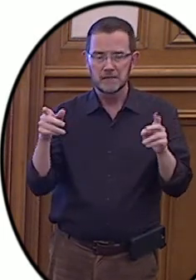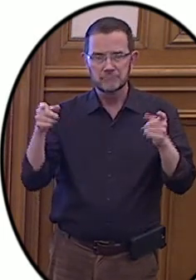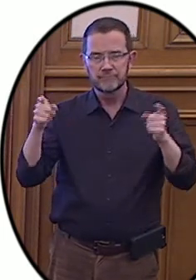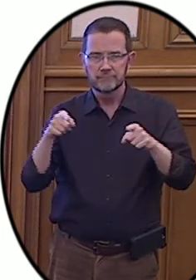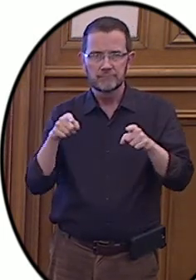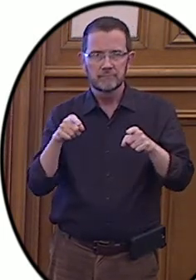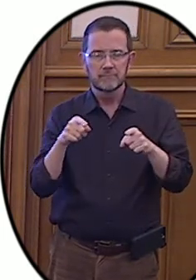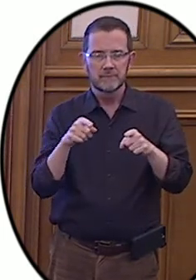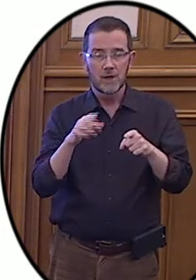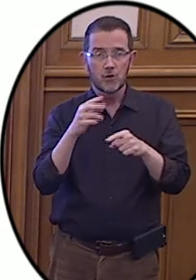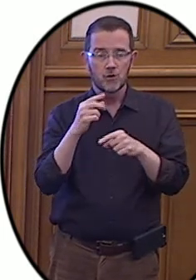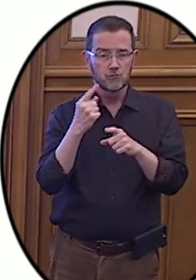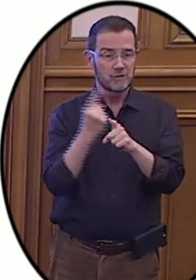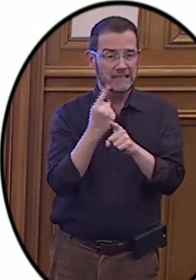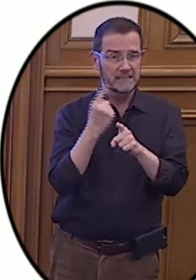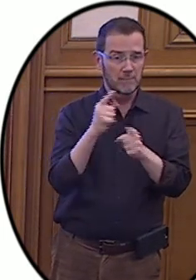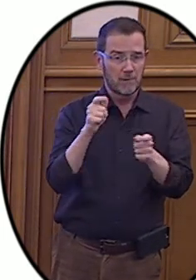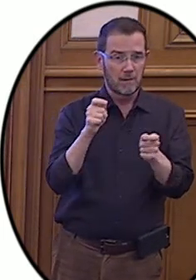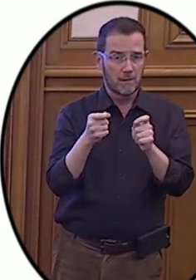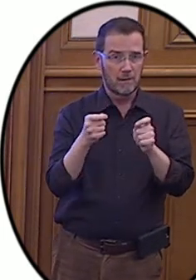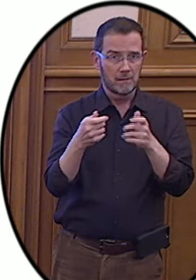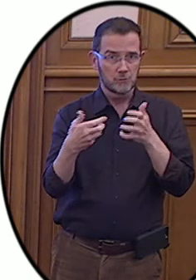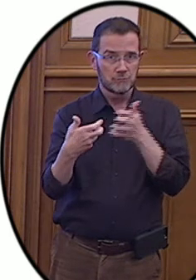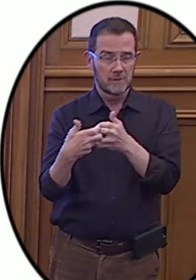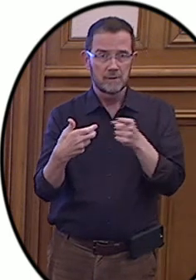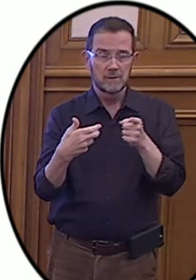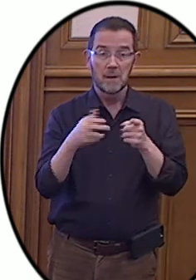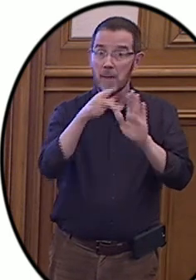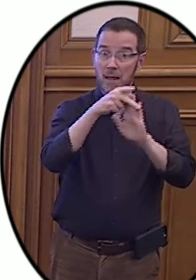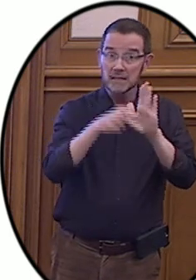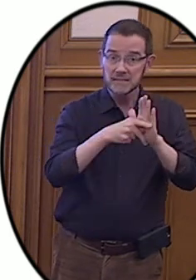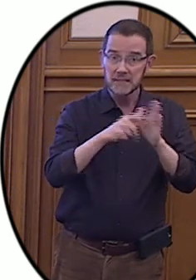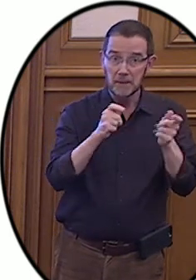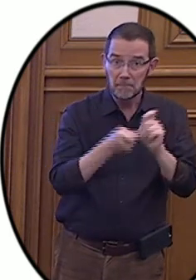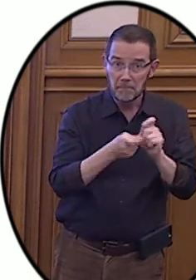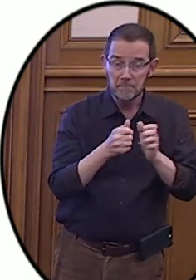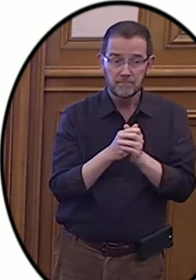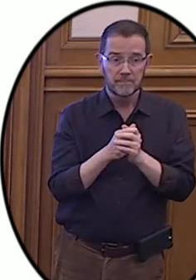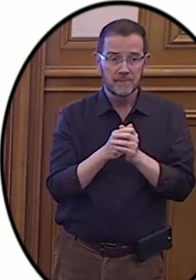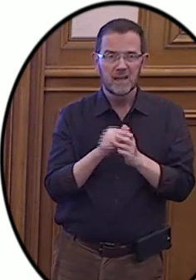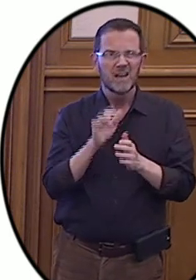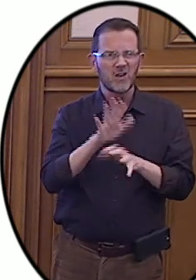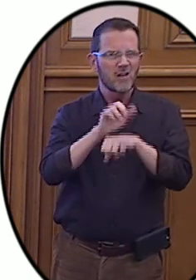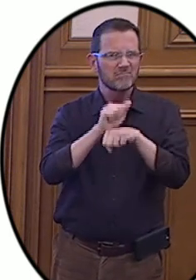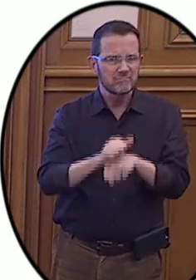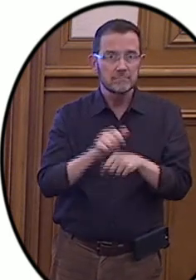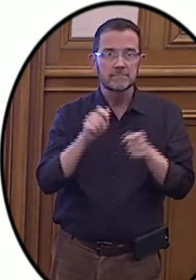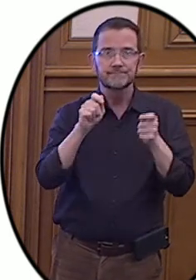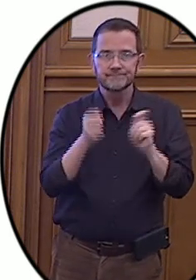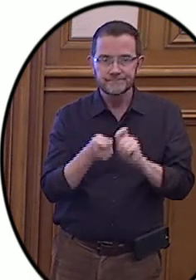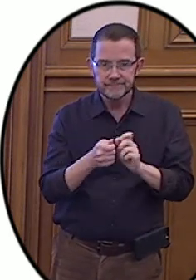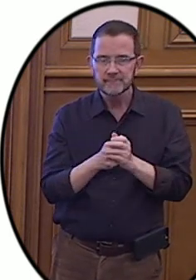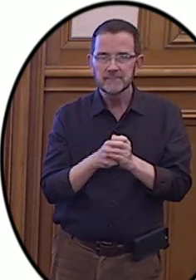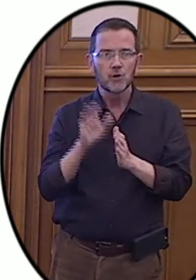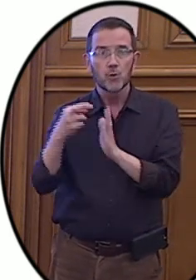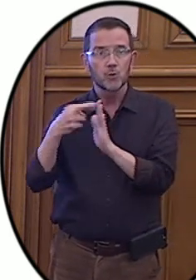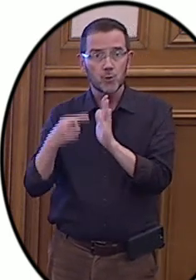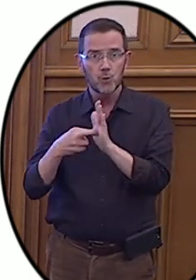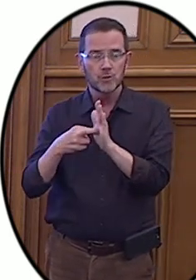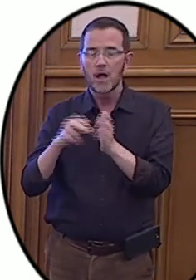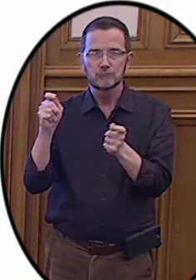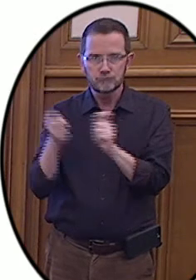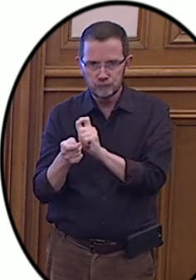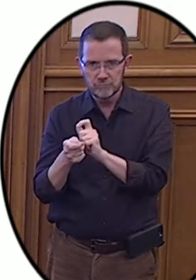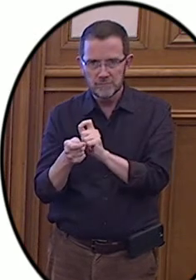in housing is a change in policy, practice, or procedure that gives a person with a disability an